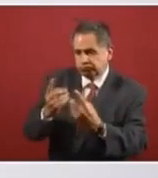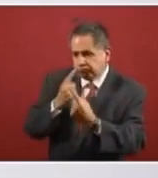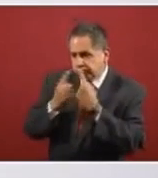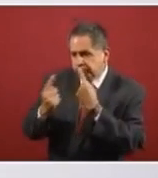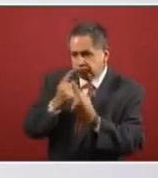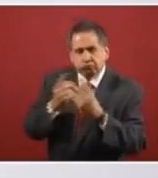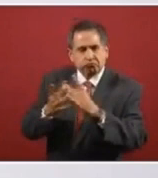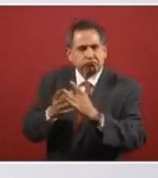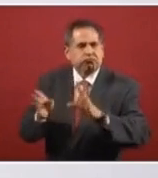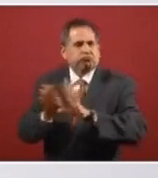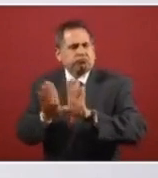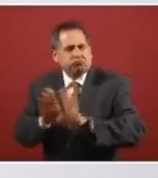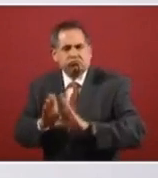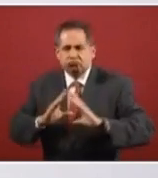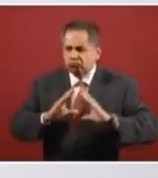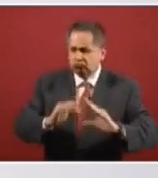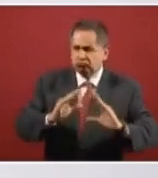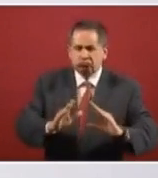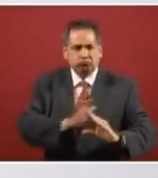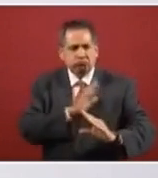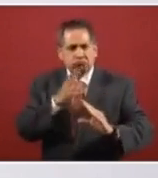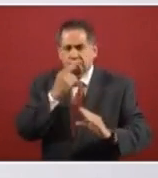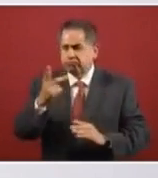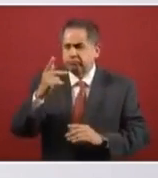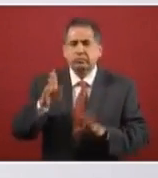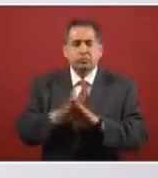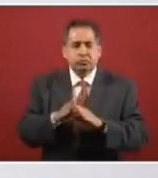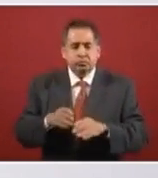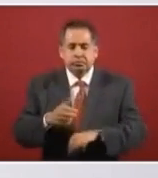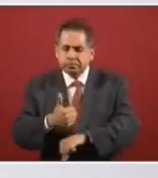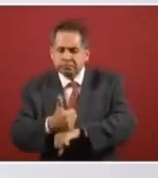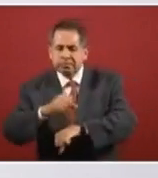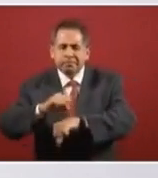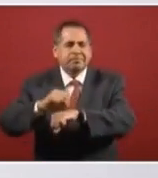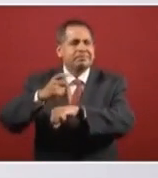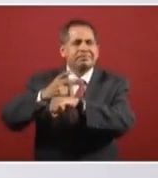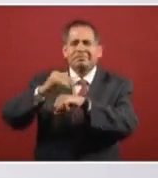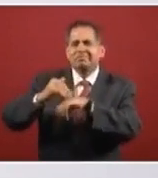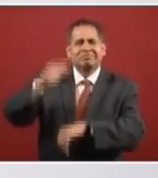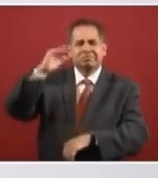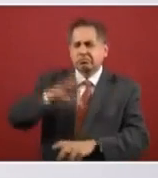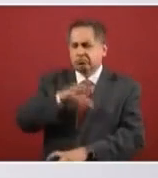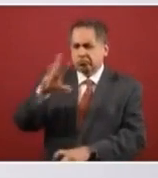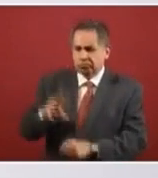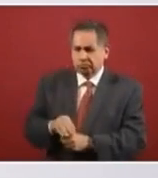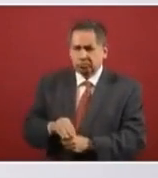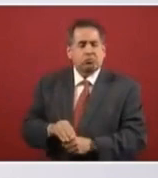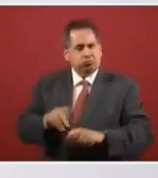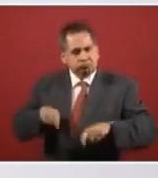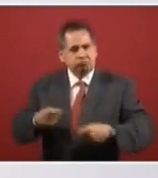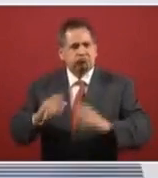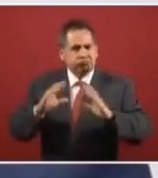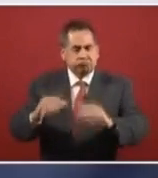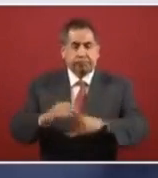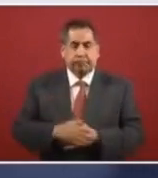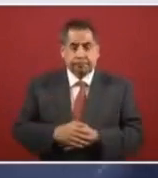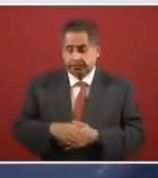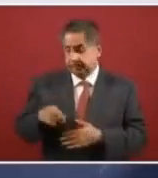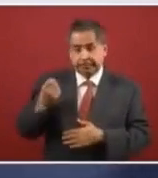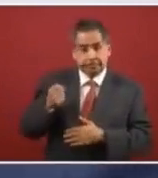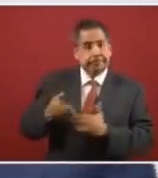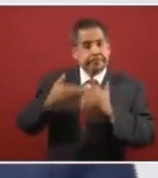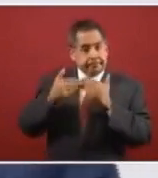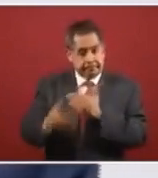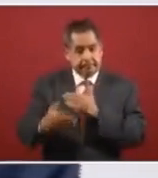teachers and net worth having them the new school cycle we